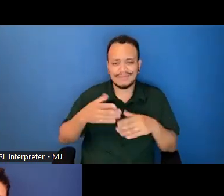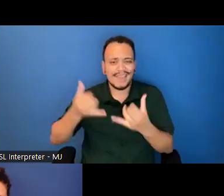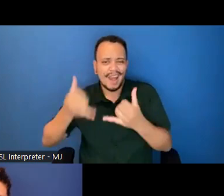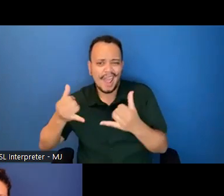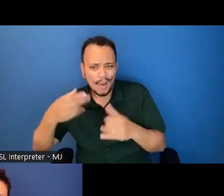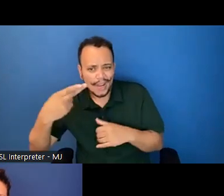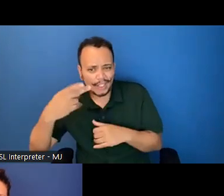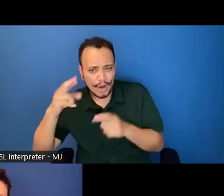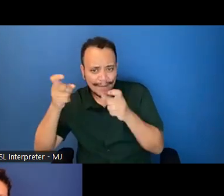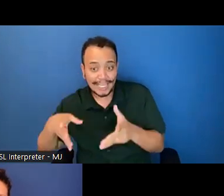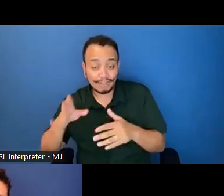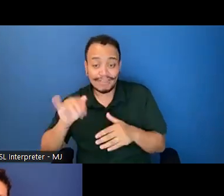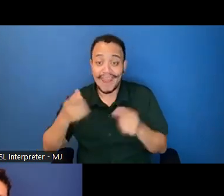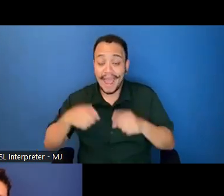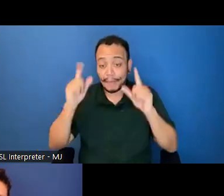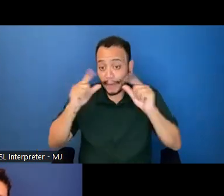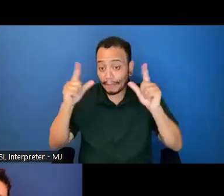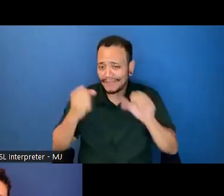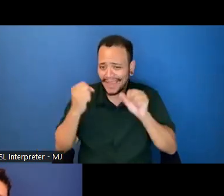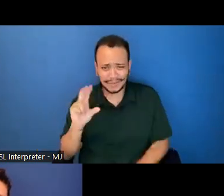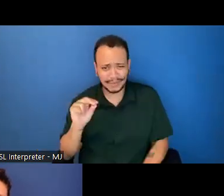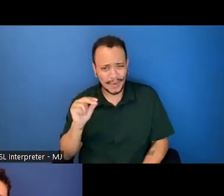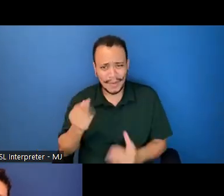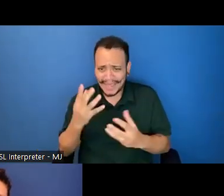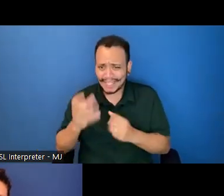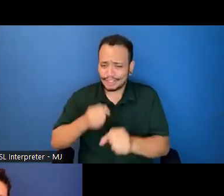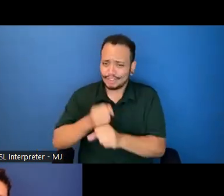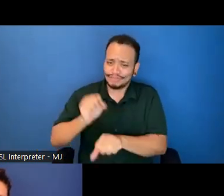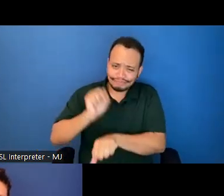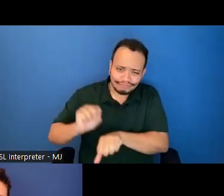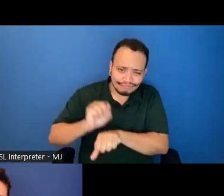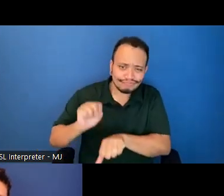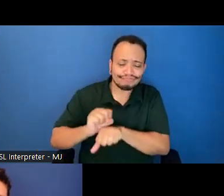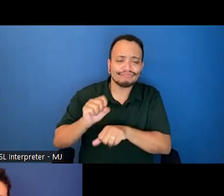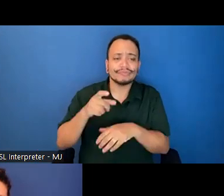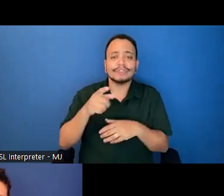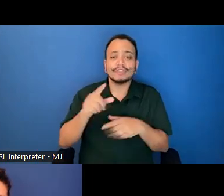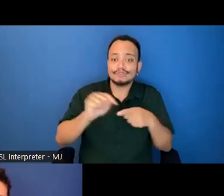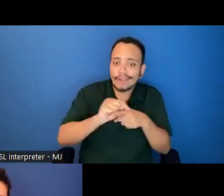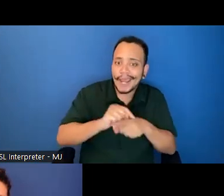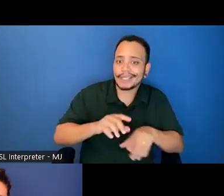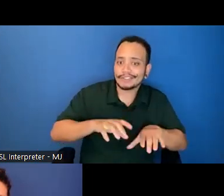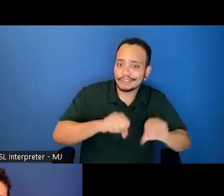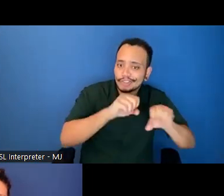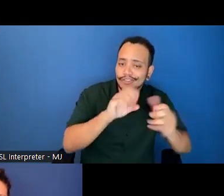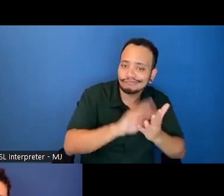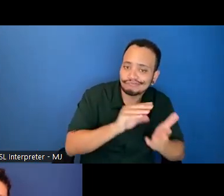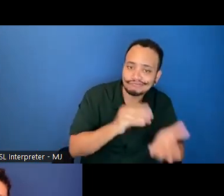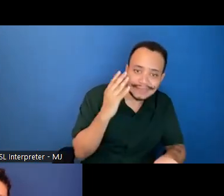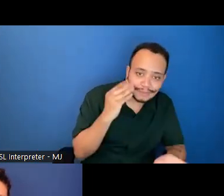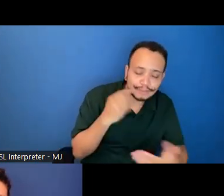many years, and I was fortunate enough to take advantage of several training opportunities